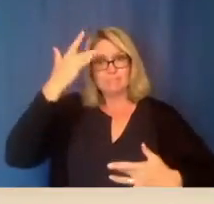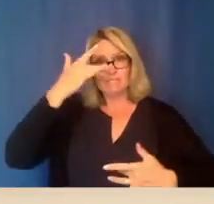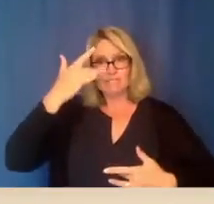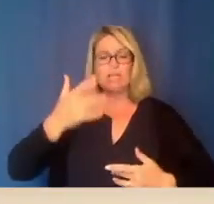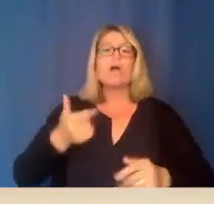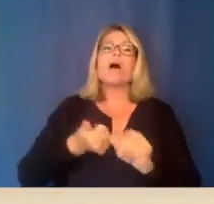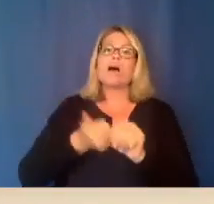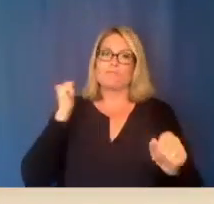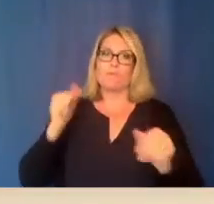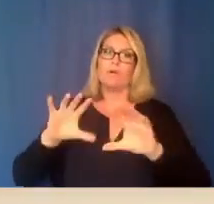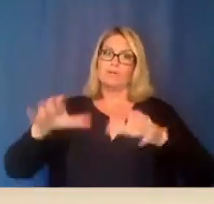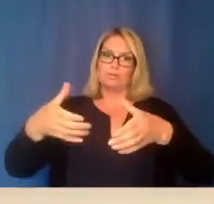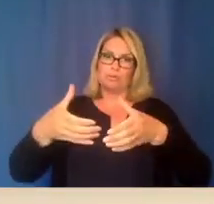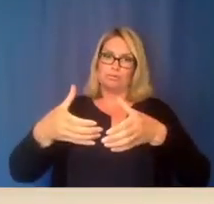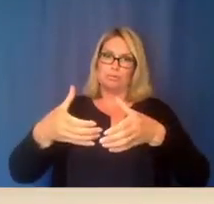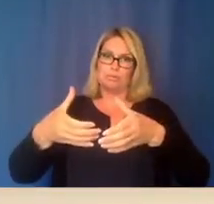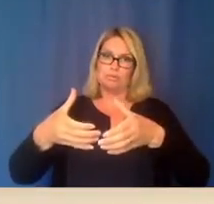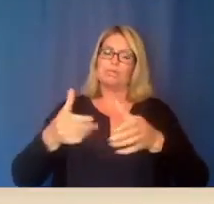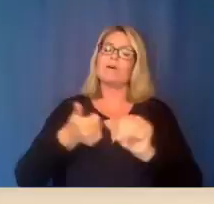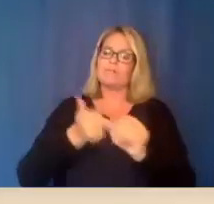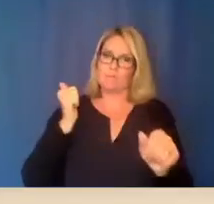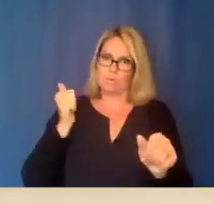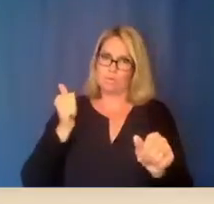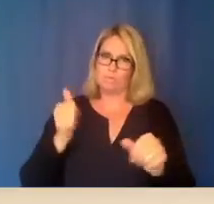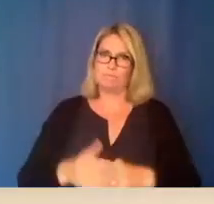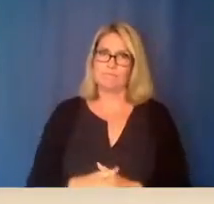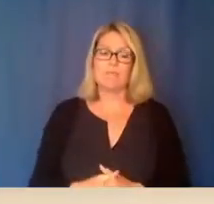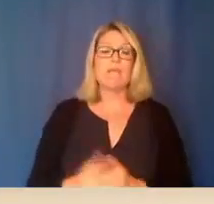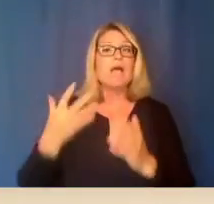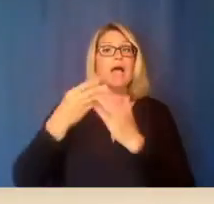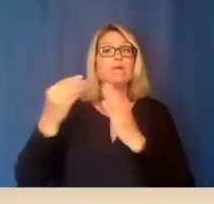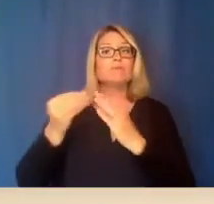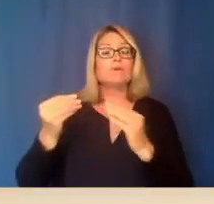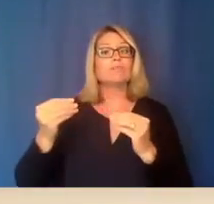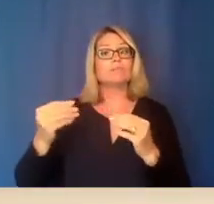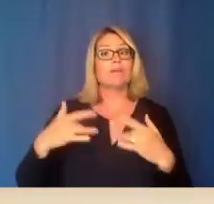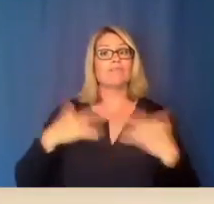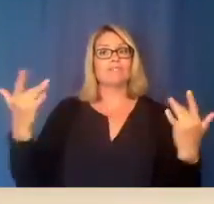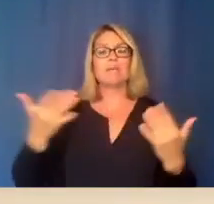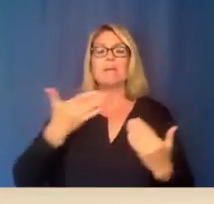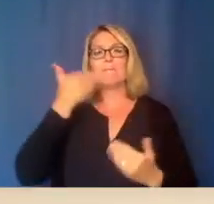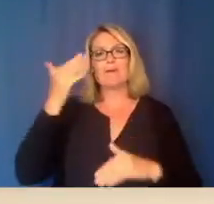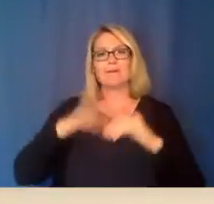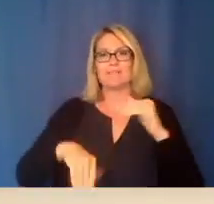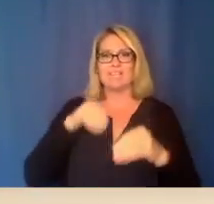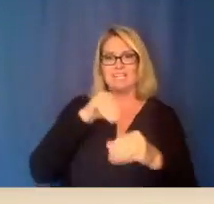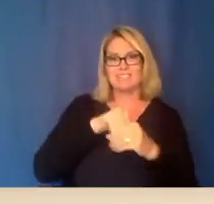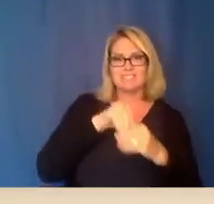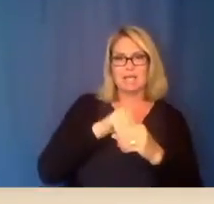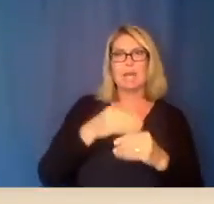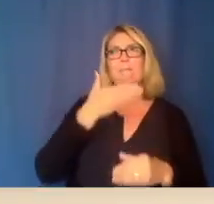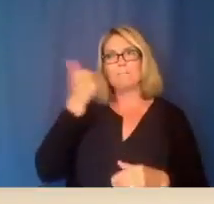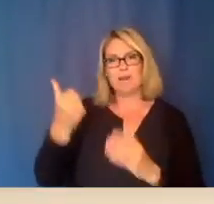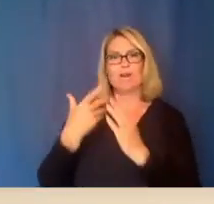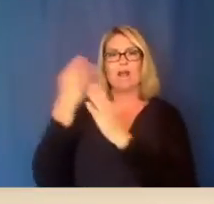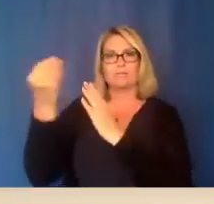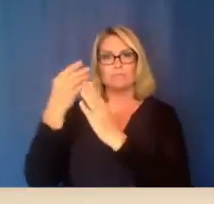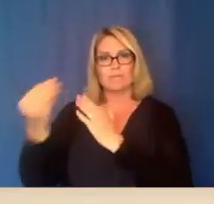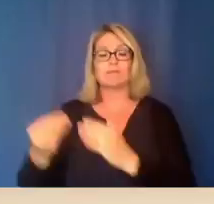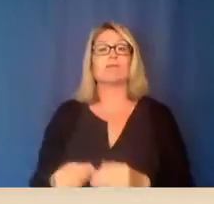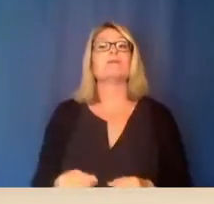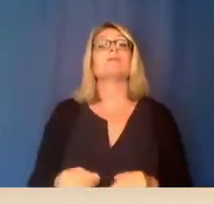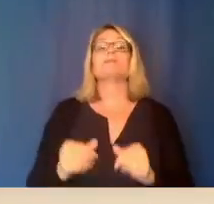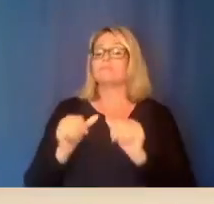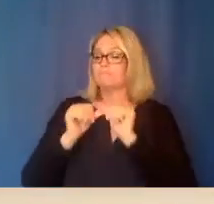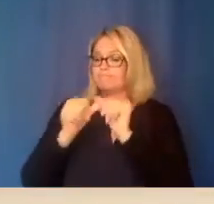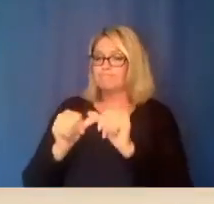physical distancing. And being at outdoor events is safer than being at indoor events. Frequent hand washing and staying